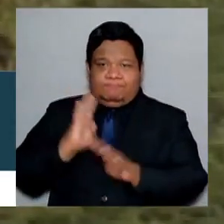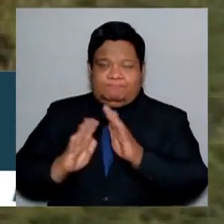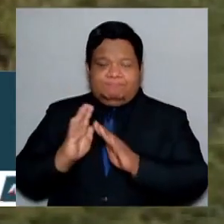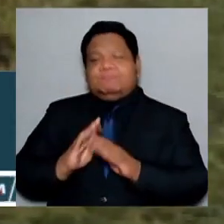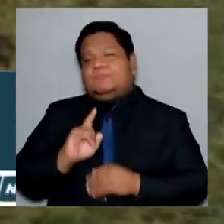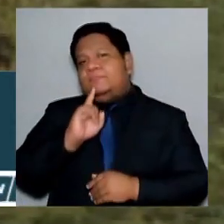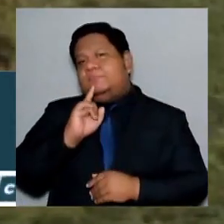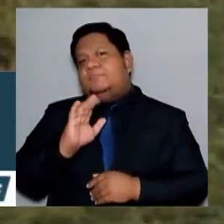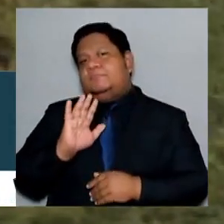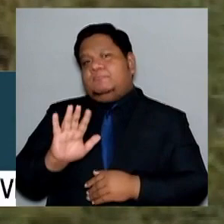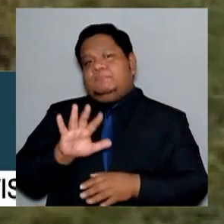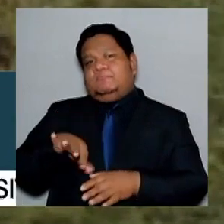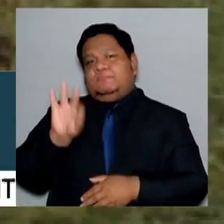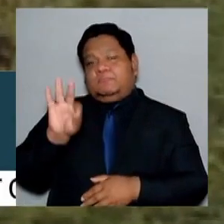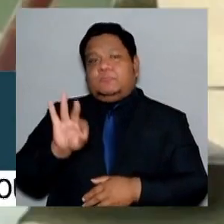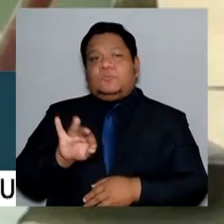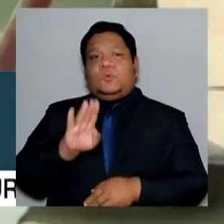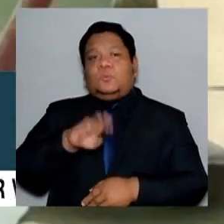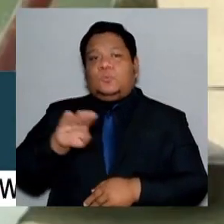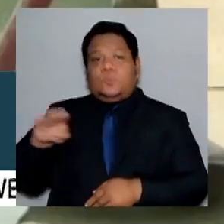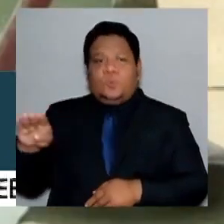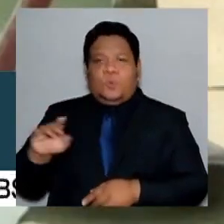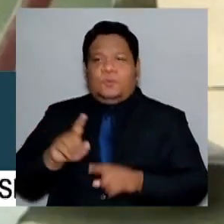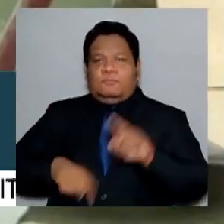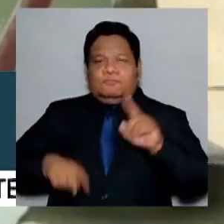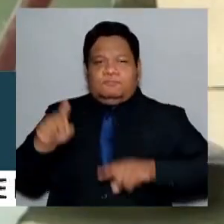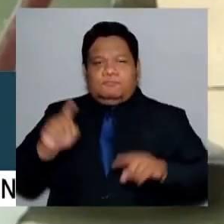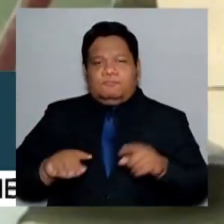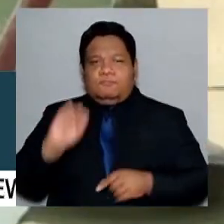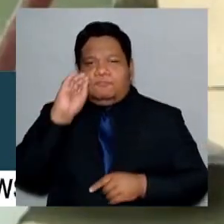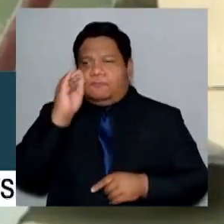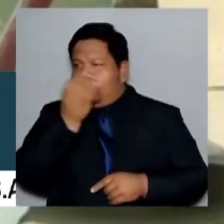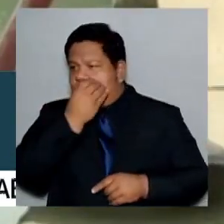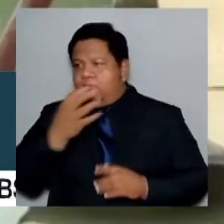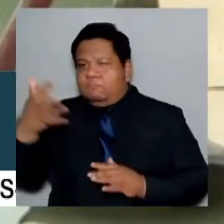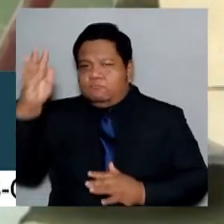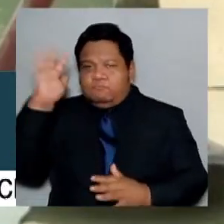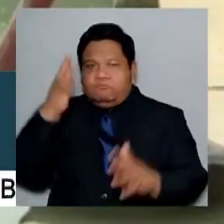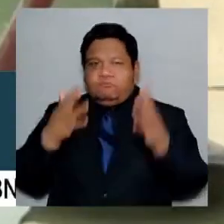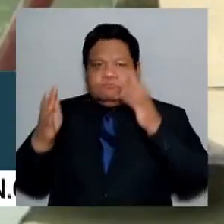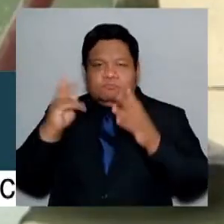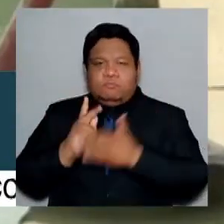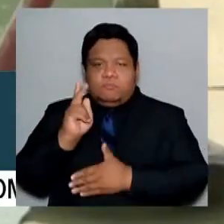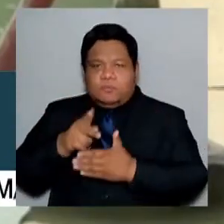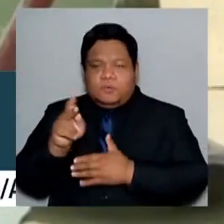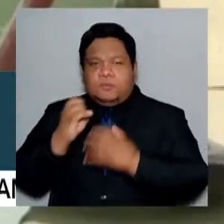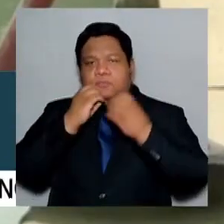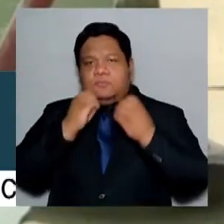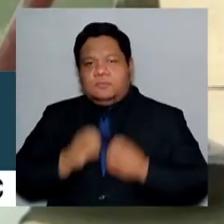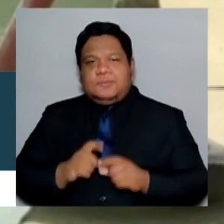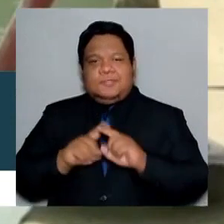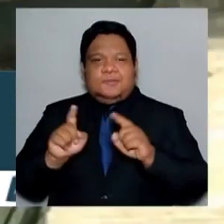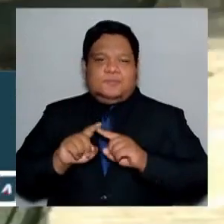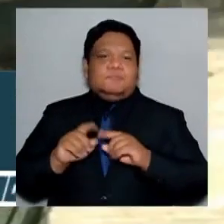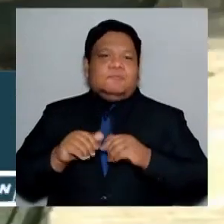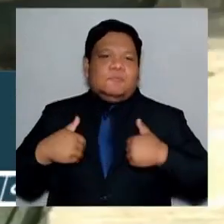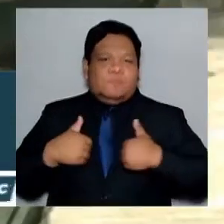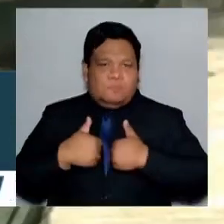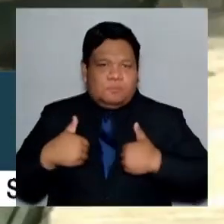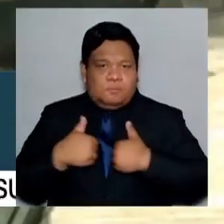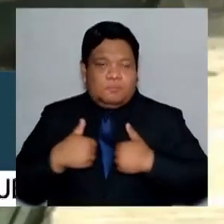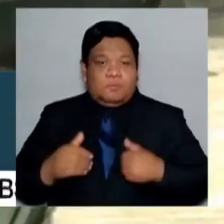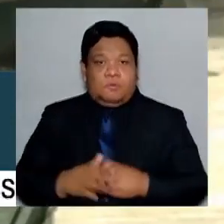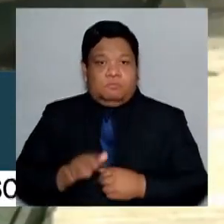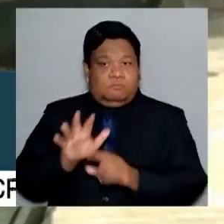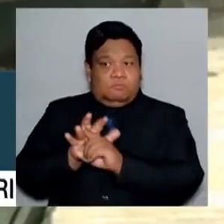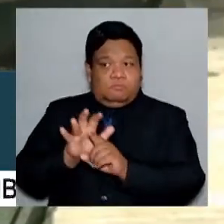Bohol's diverse flora and fauna, which conserved endemic species. The popular tourist destination, along with